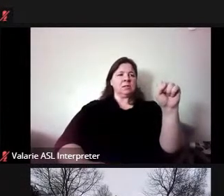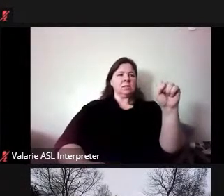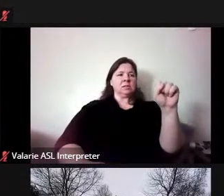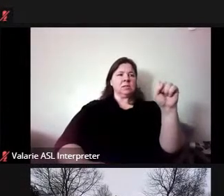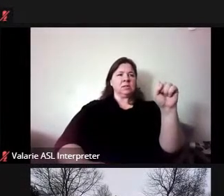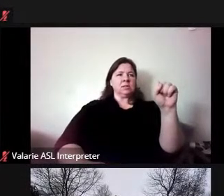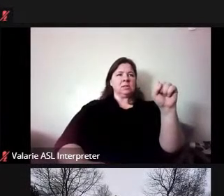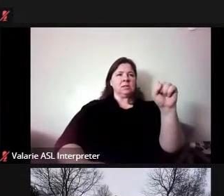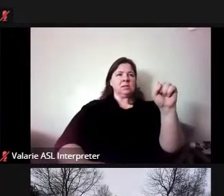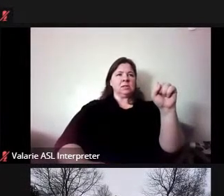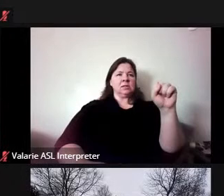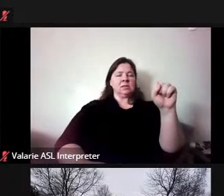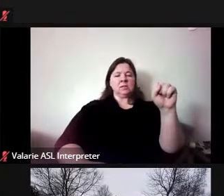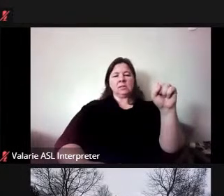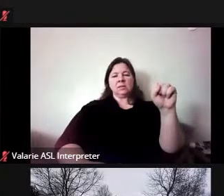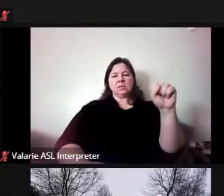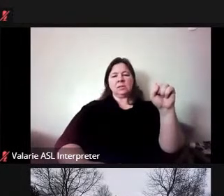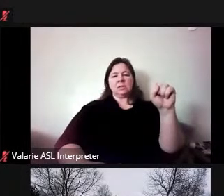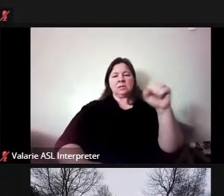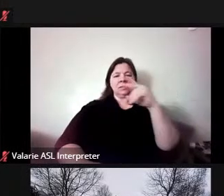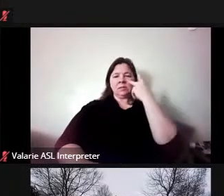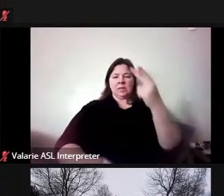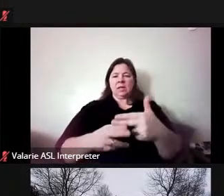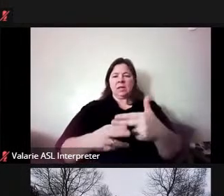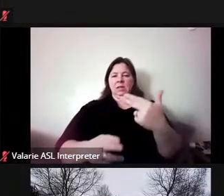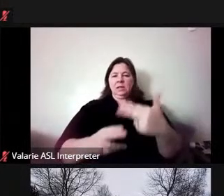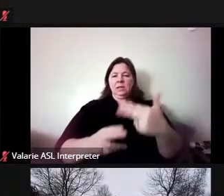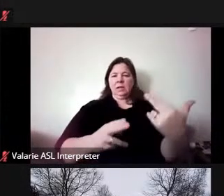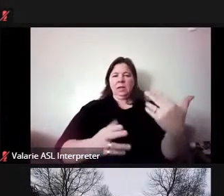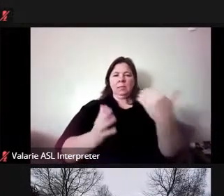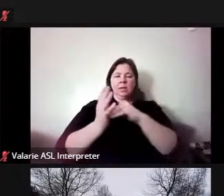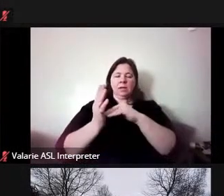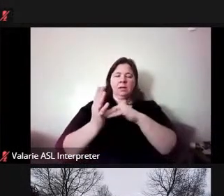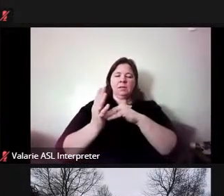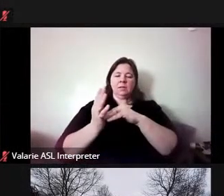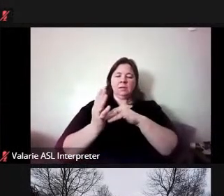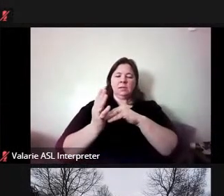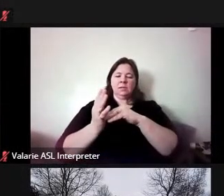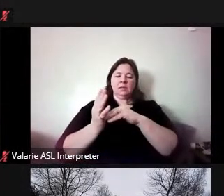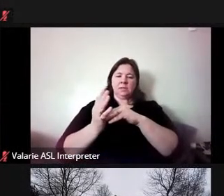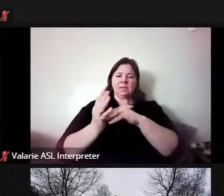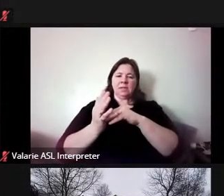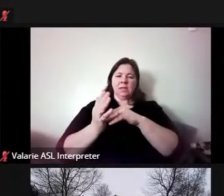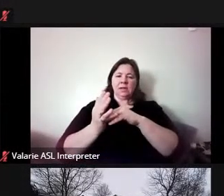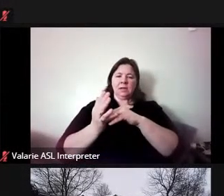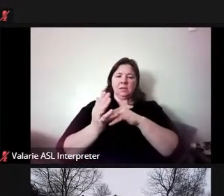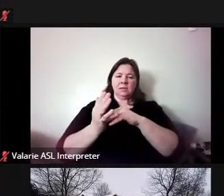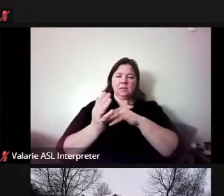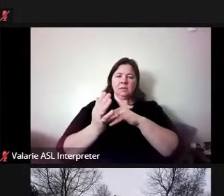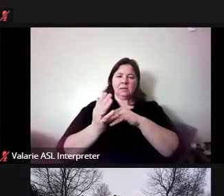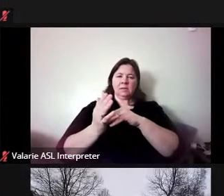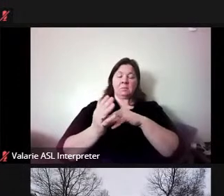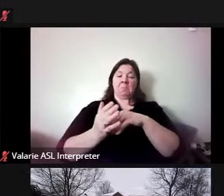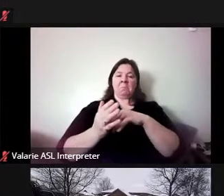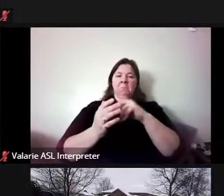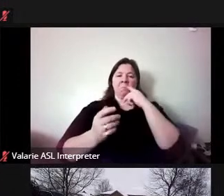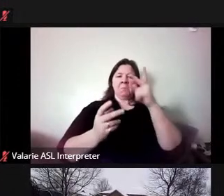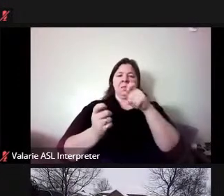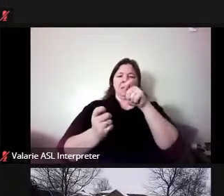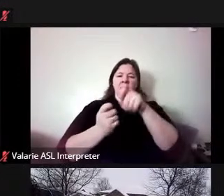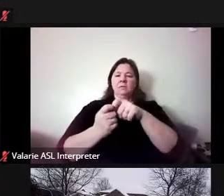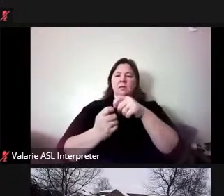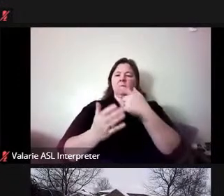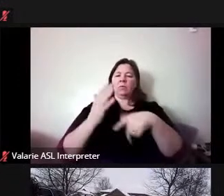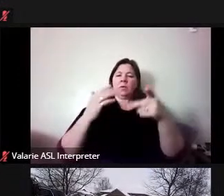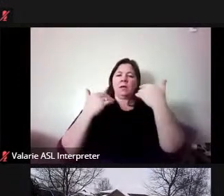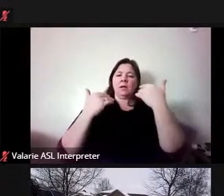never seen that name before. I'll have to look again to find out exactly what it is. So in saying that, I want Julie